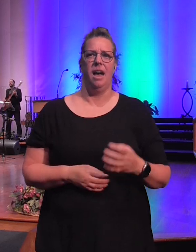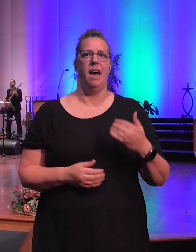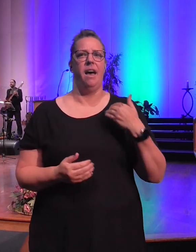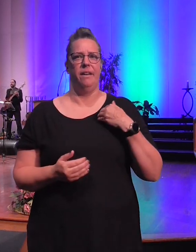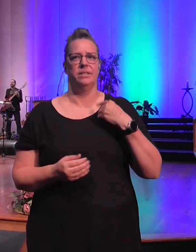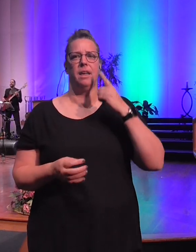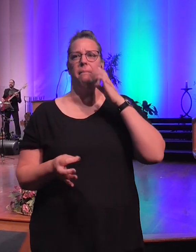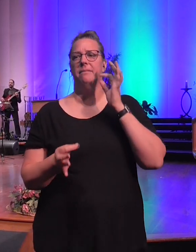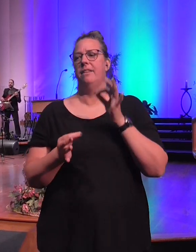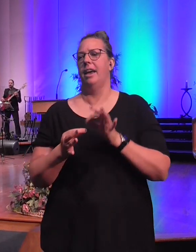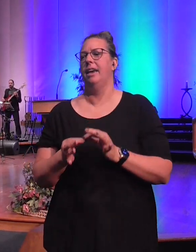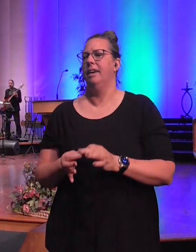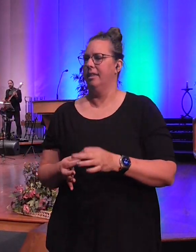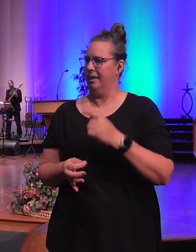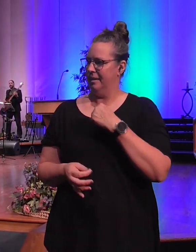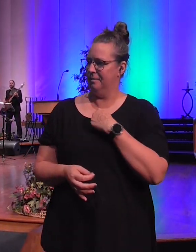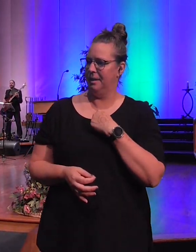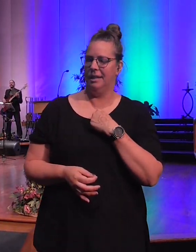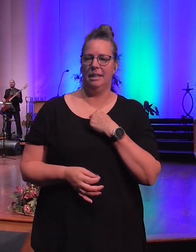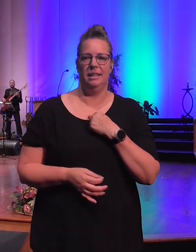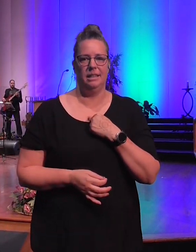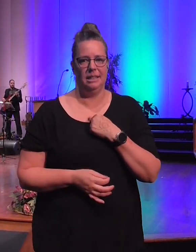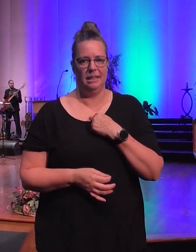Have a little faith in me.